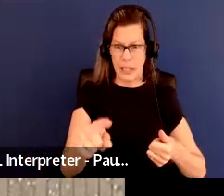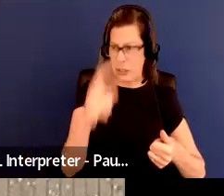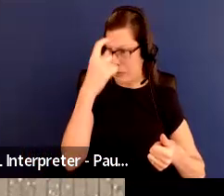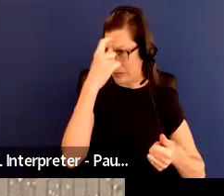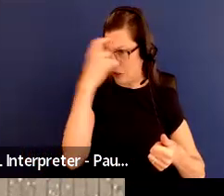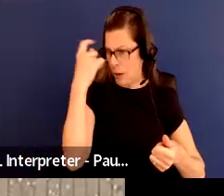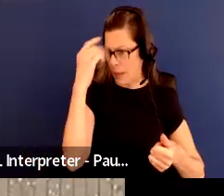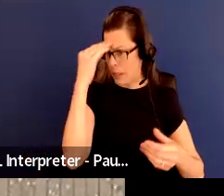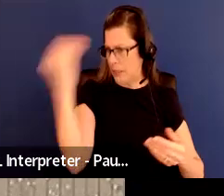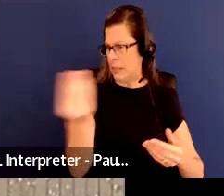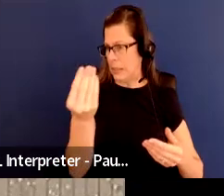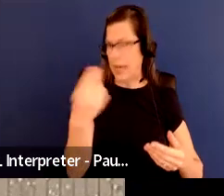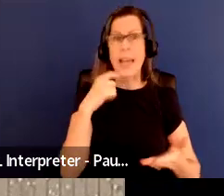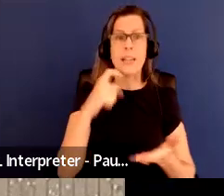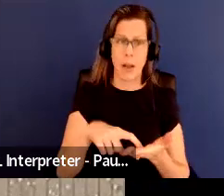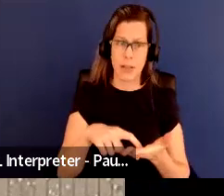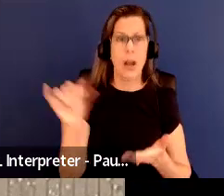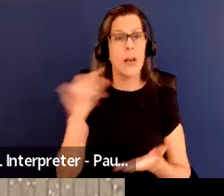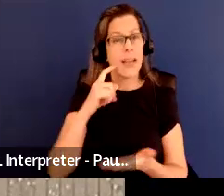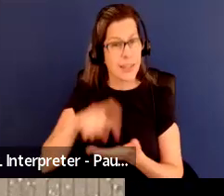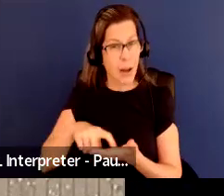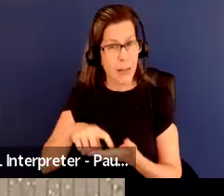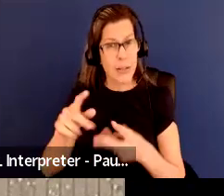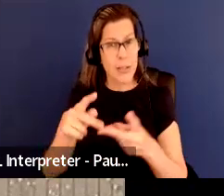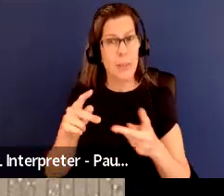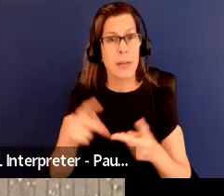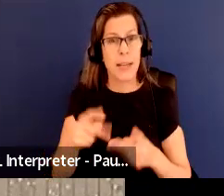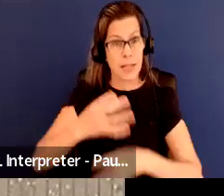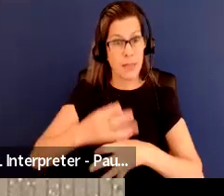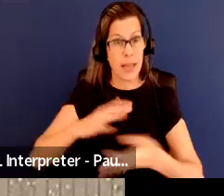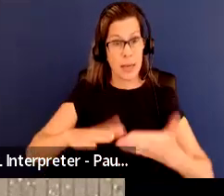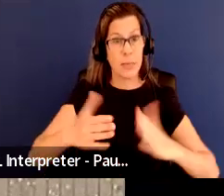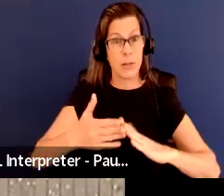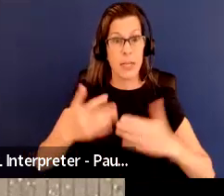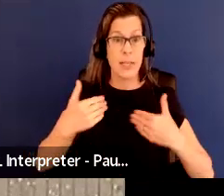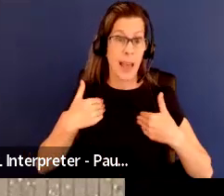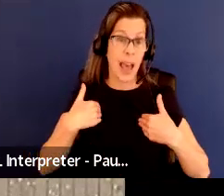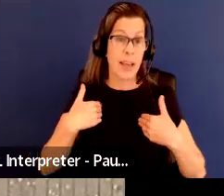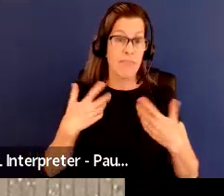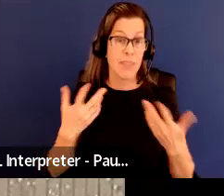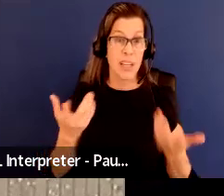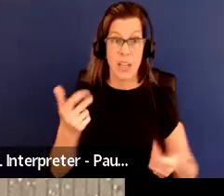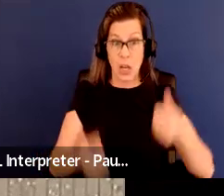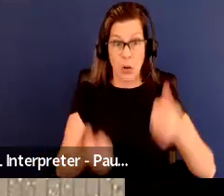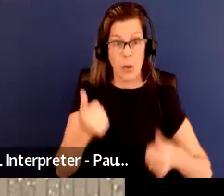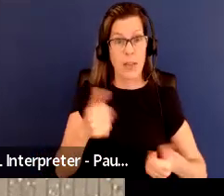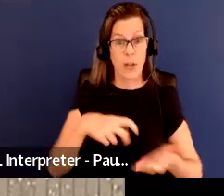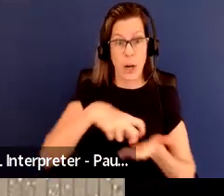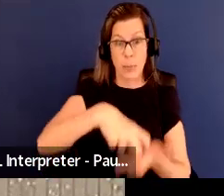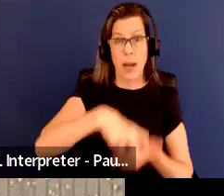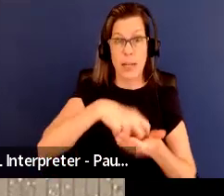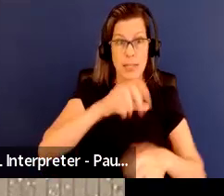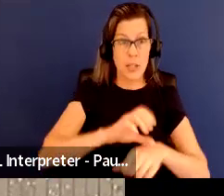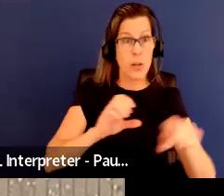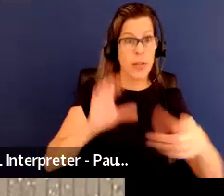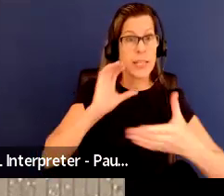I acknowledge, but also acknowledge the place that faith communities had for us. Whether it was a Protestant church like this